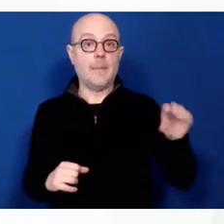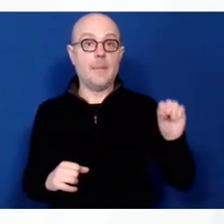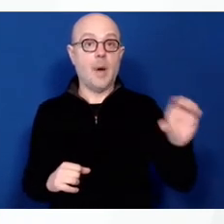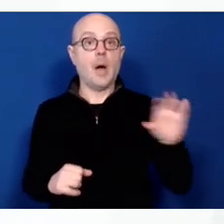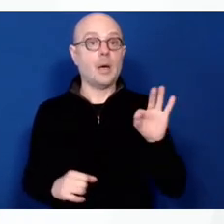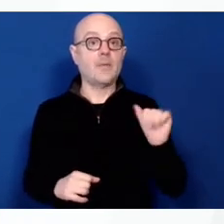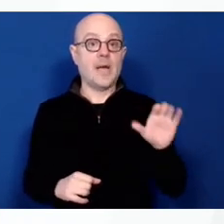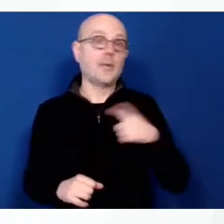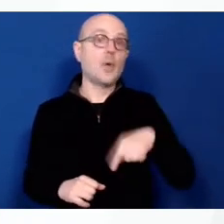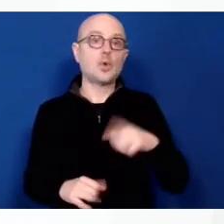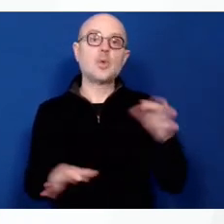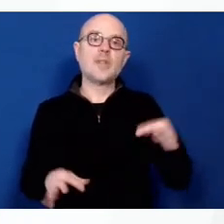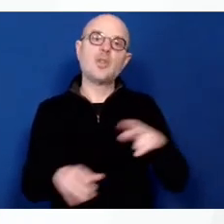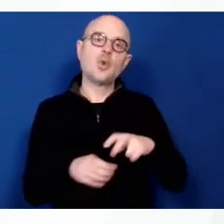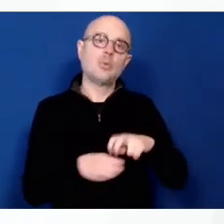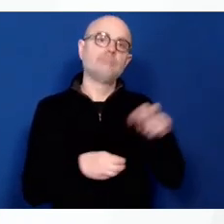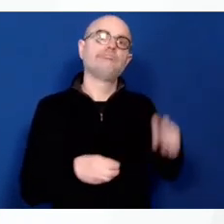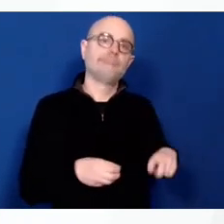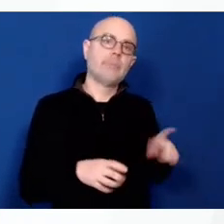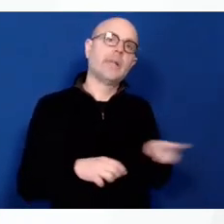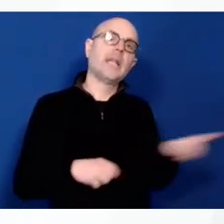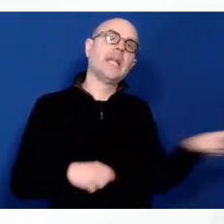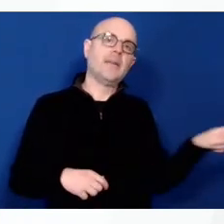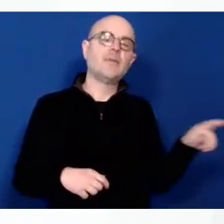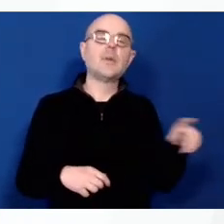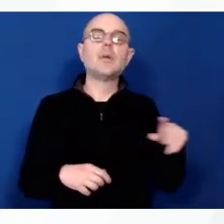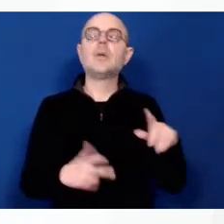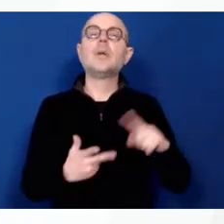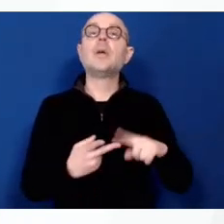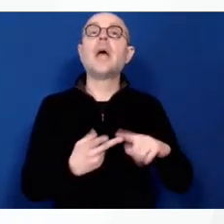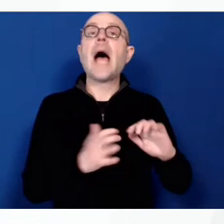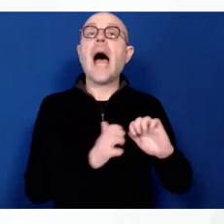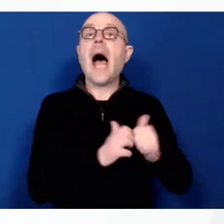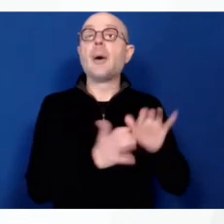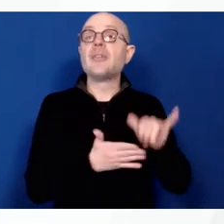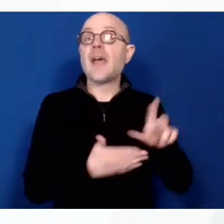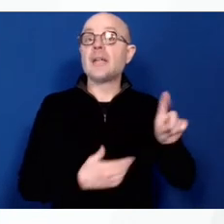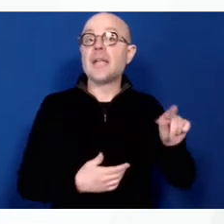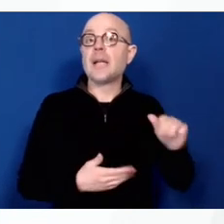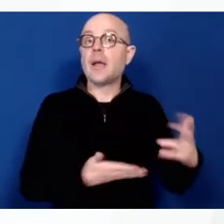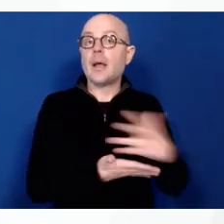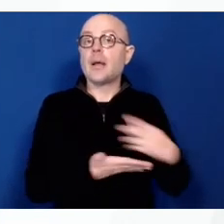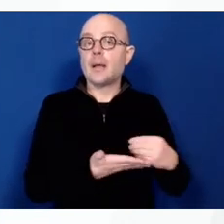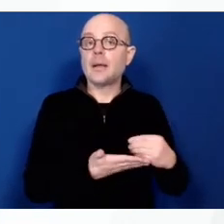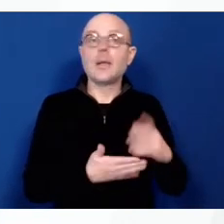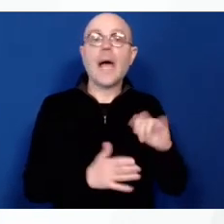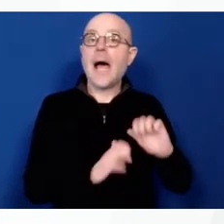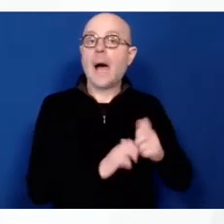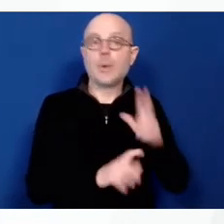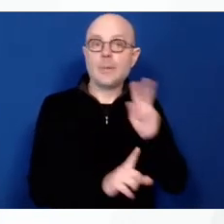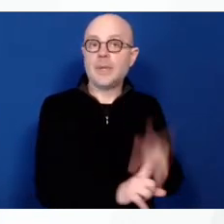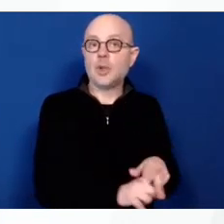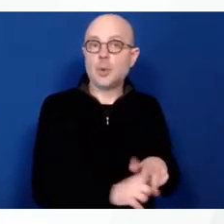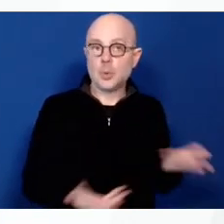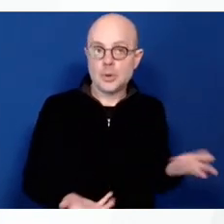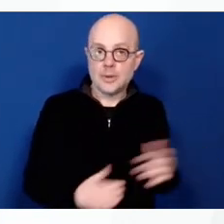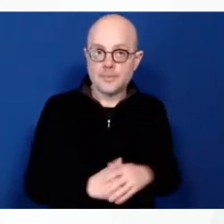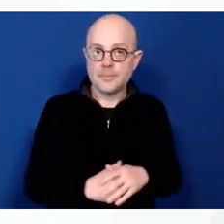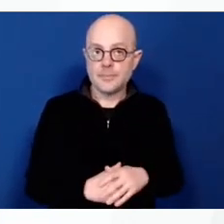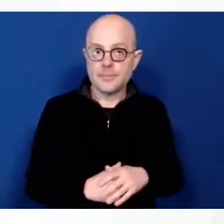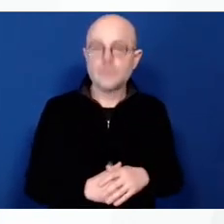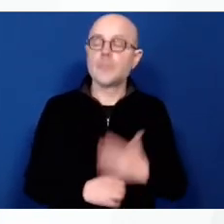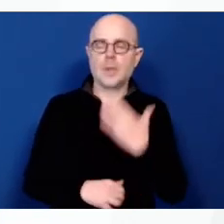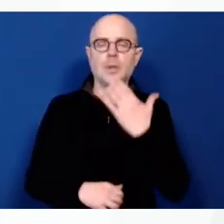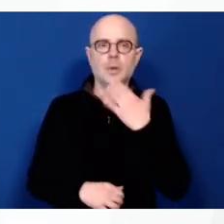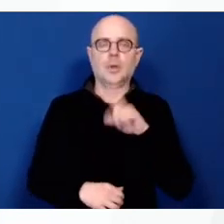And then secondly, how will that information gathered from these interviews be used? That is also a very pertinent and